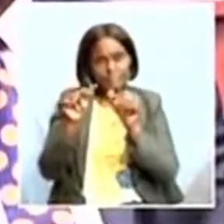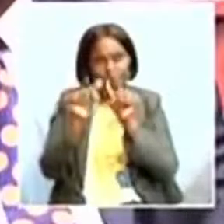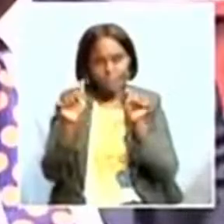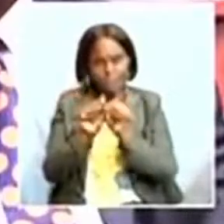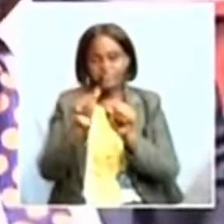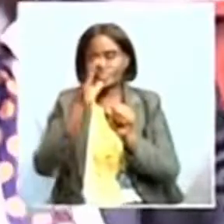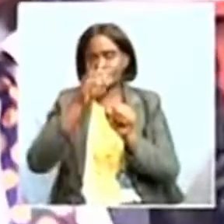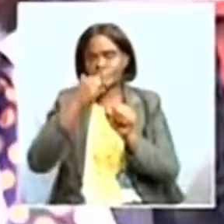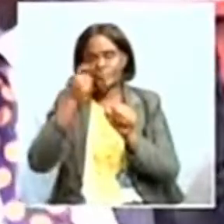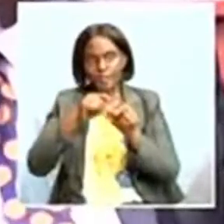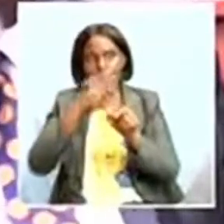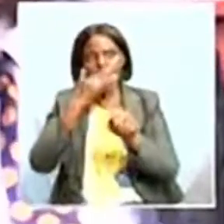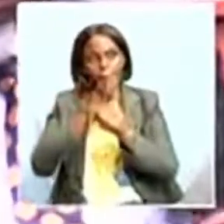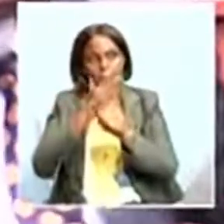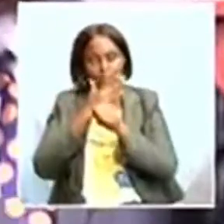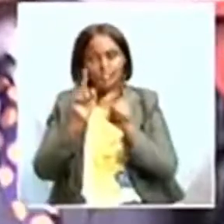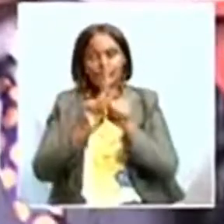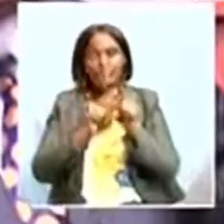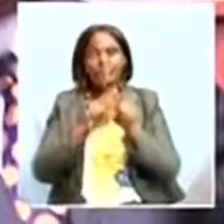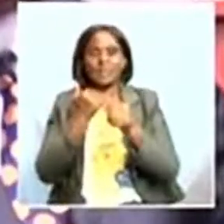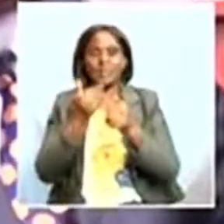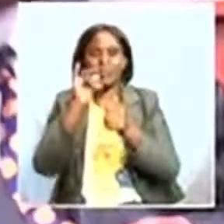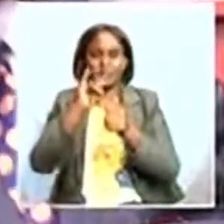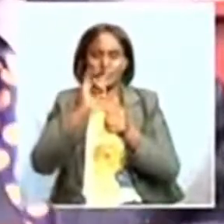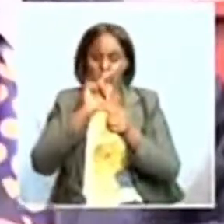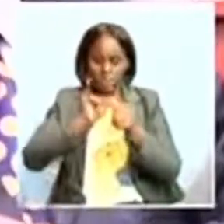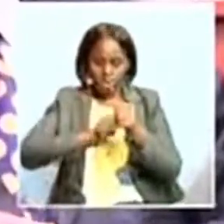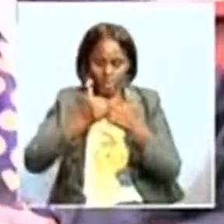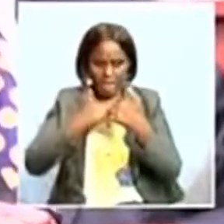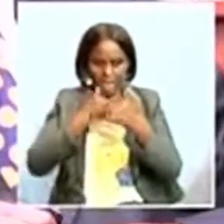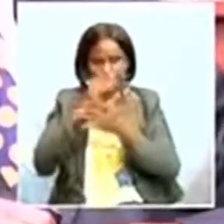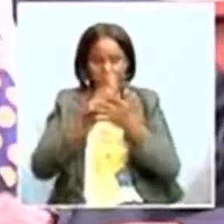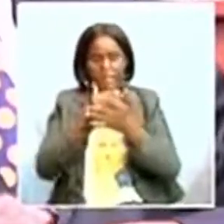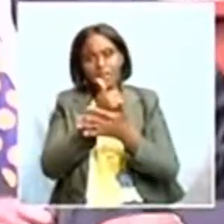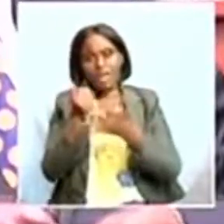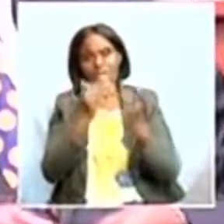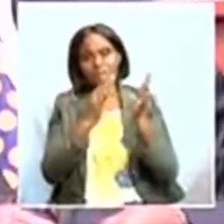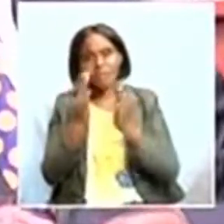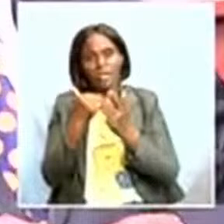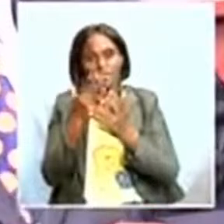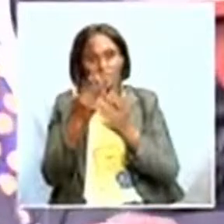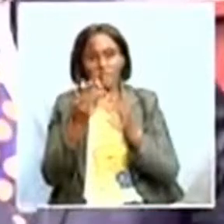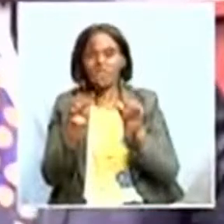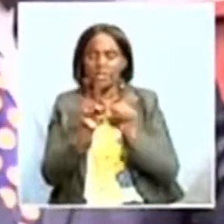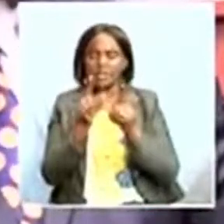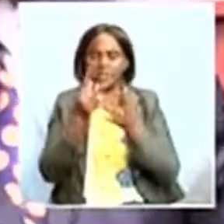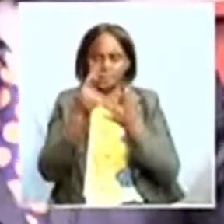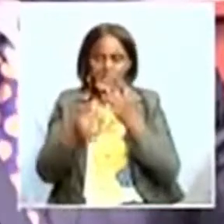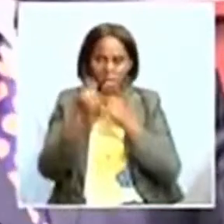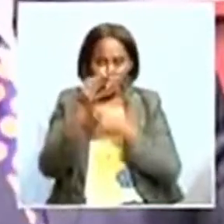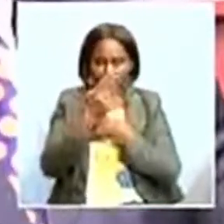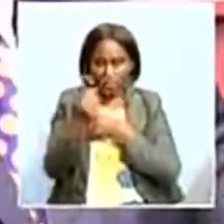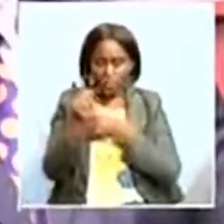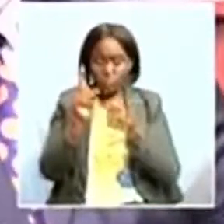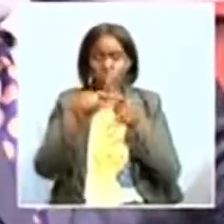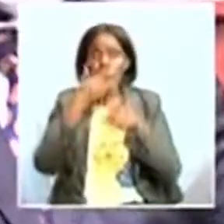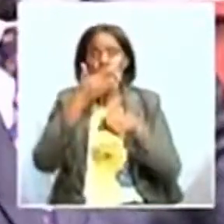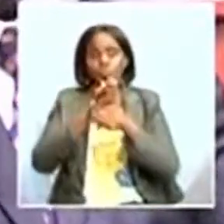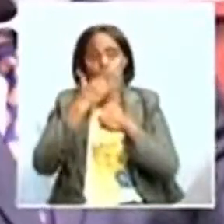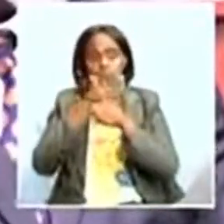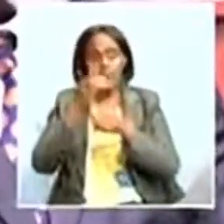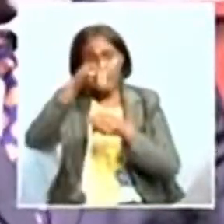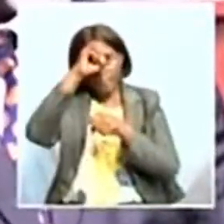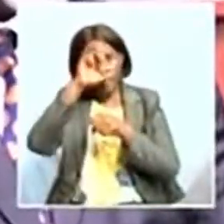area must be assured. Unfortunately, yes, we are taking out several other measures. One of them is to ensure that the